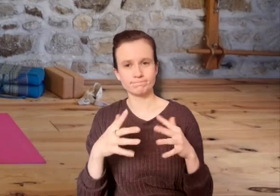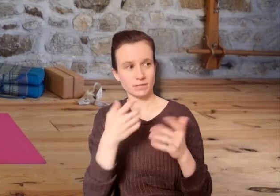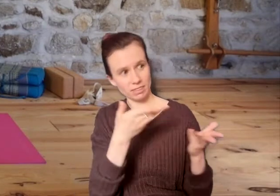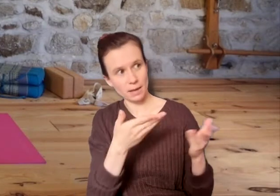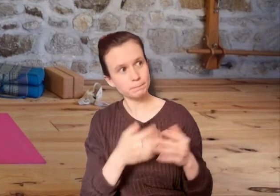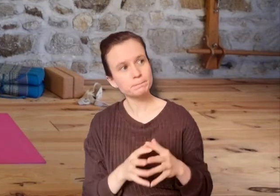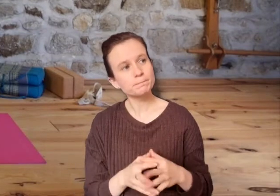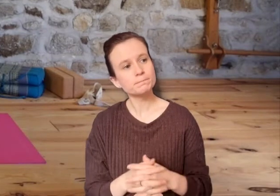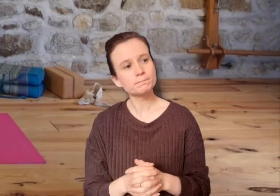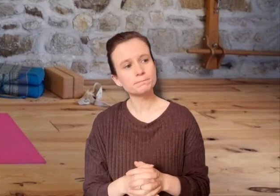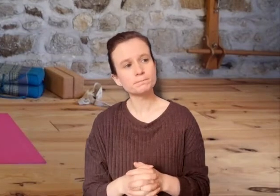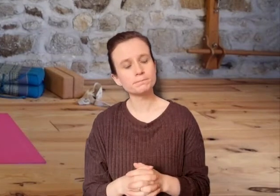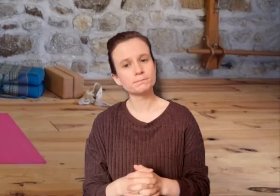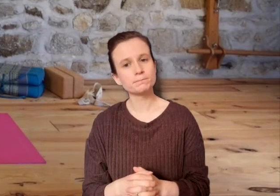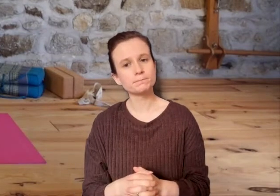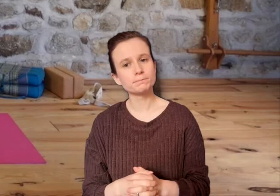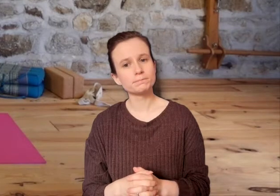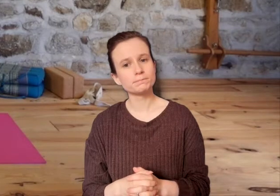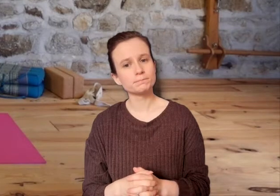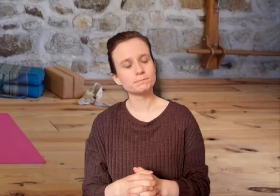We're going to elongate through the elbows.